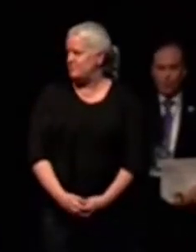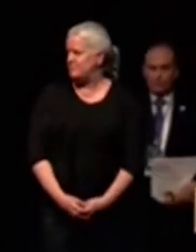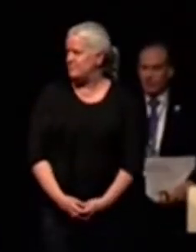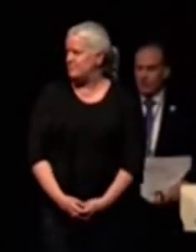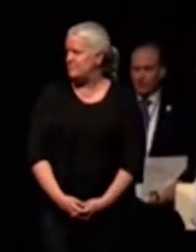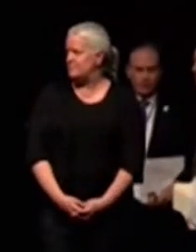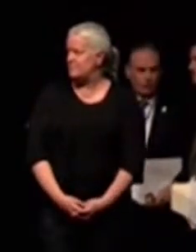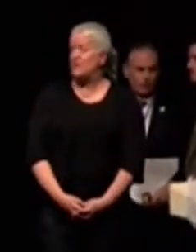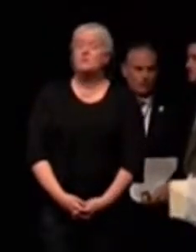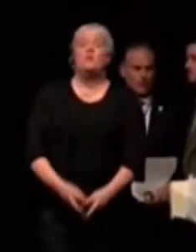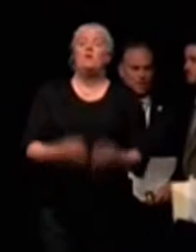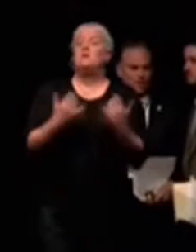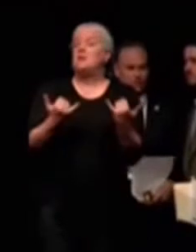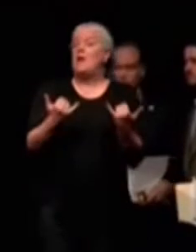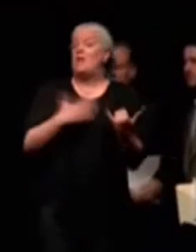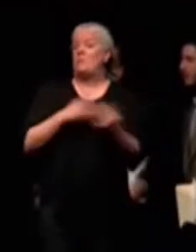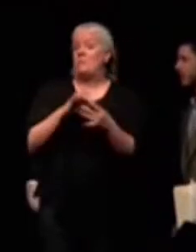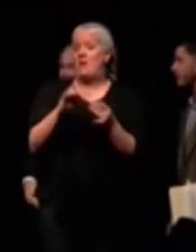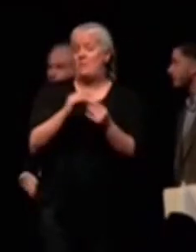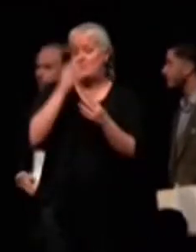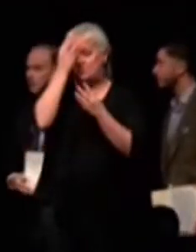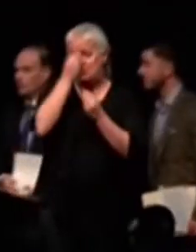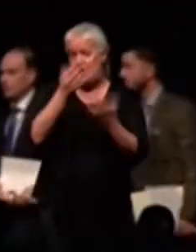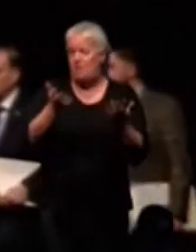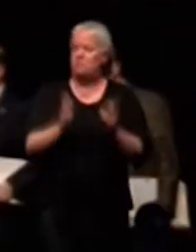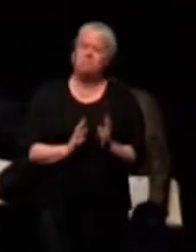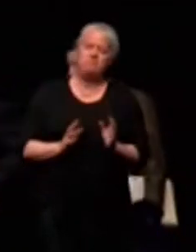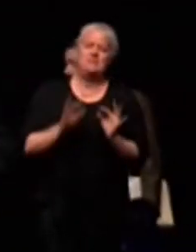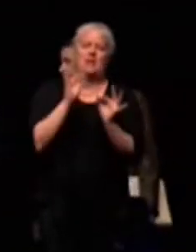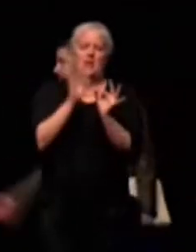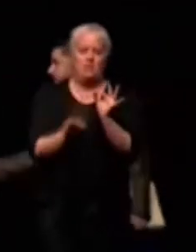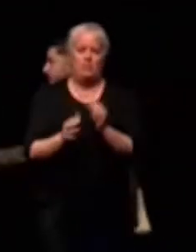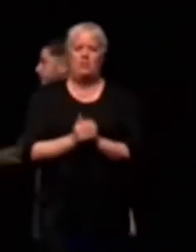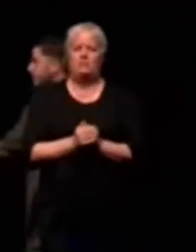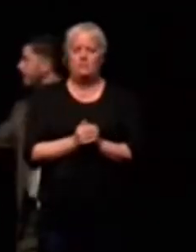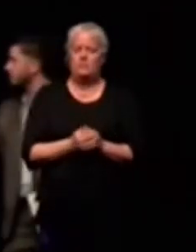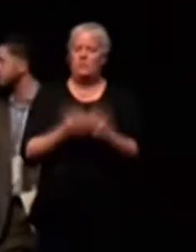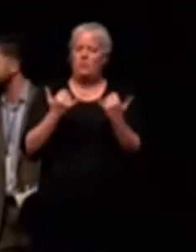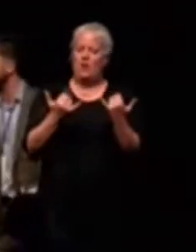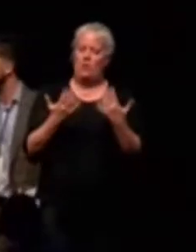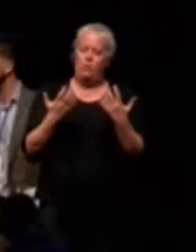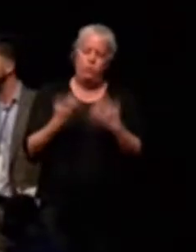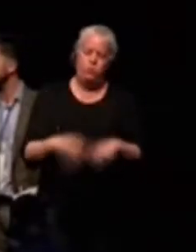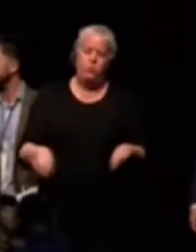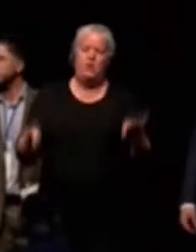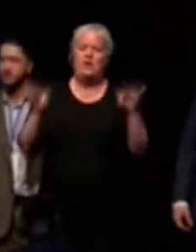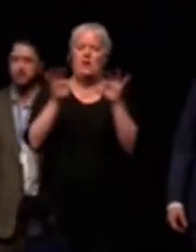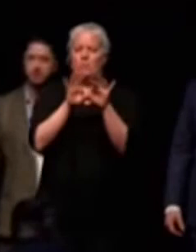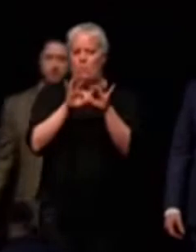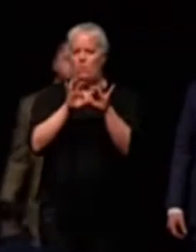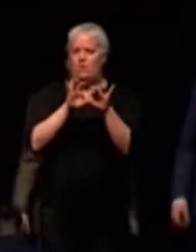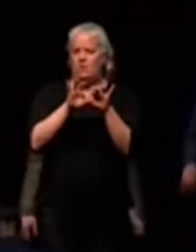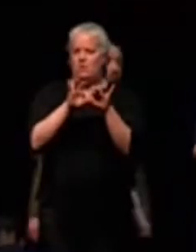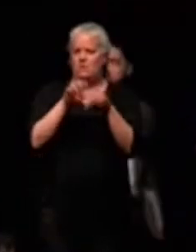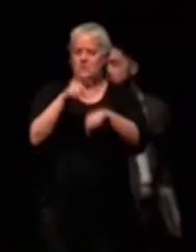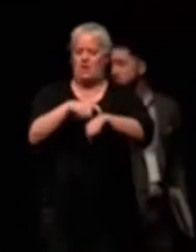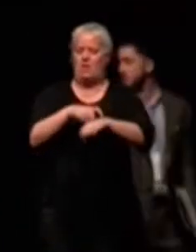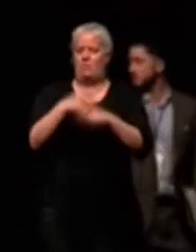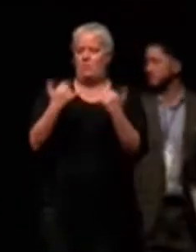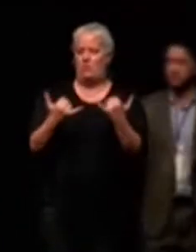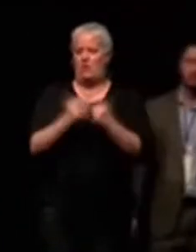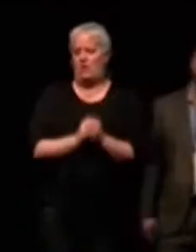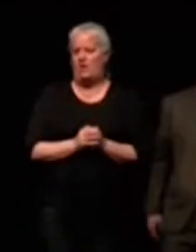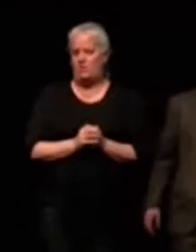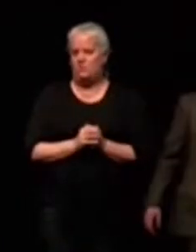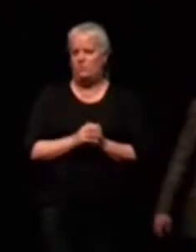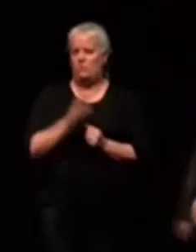my message today is a simple one. We are at a crossroads. a crossroads that will define the